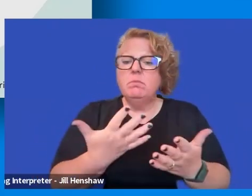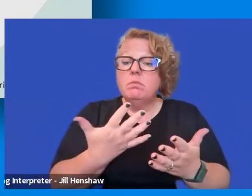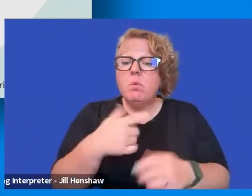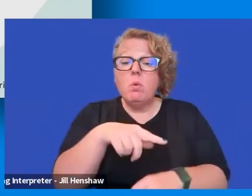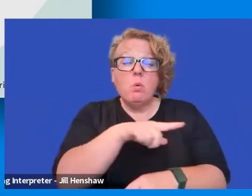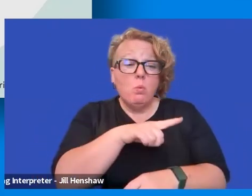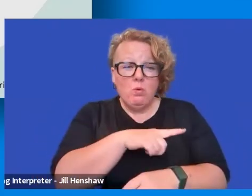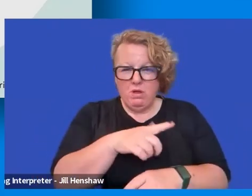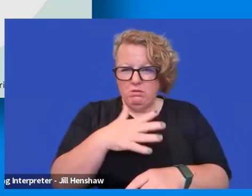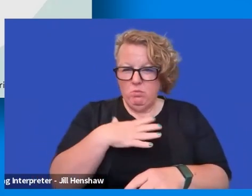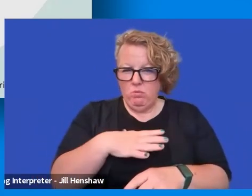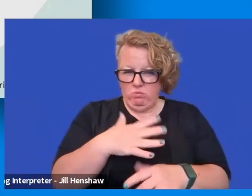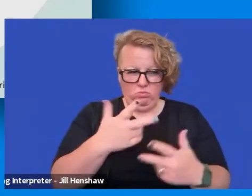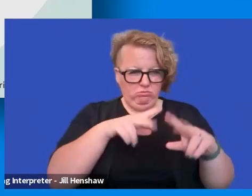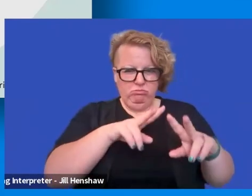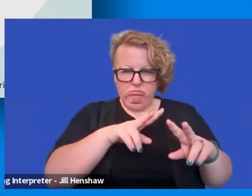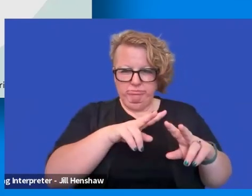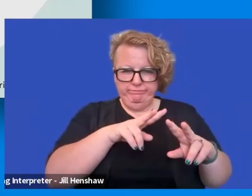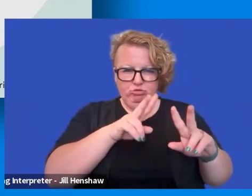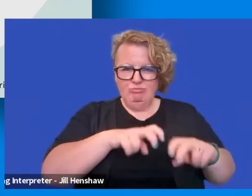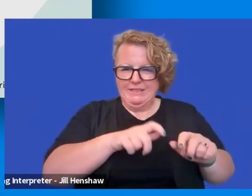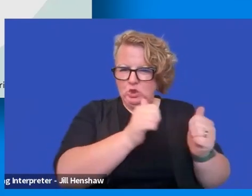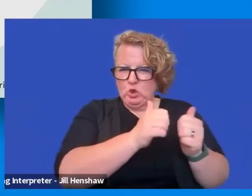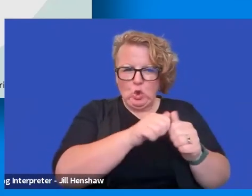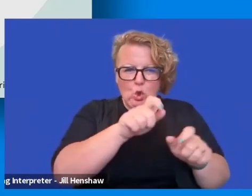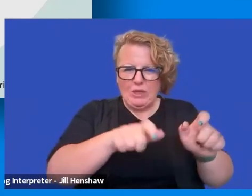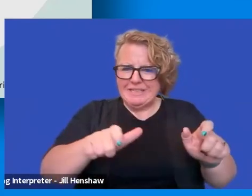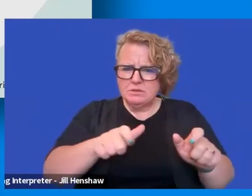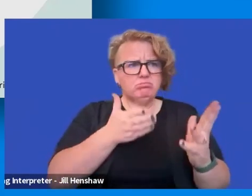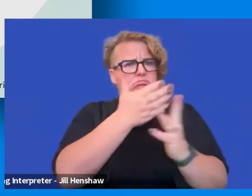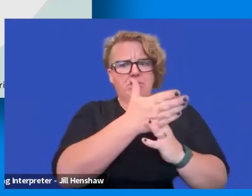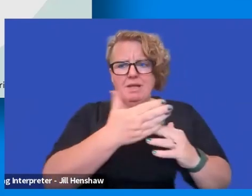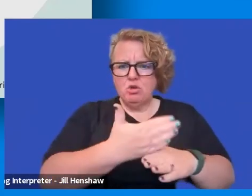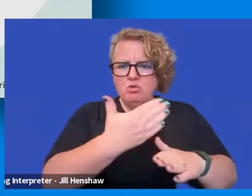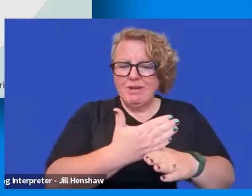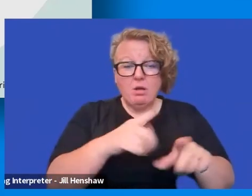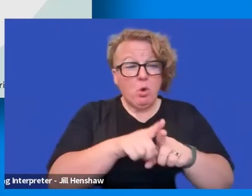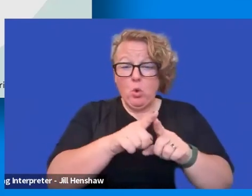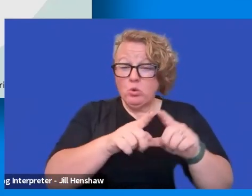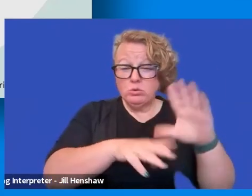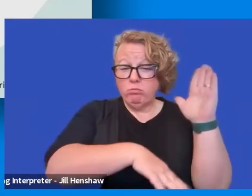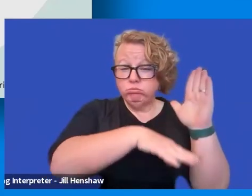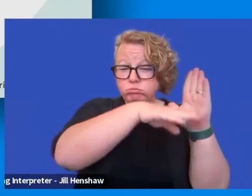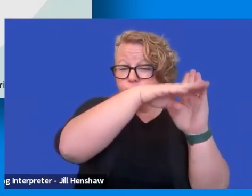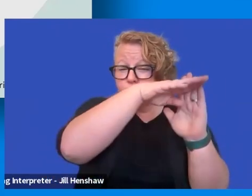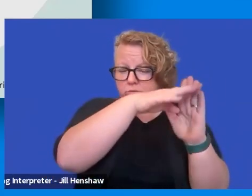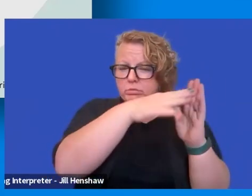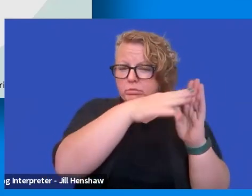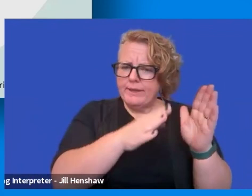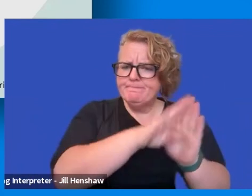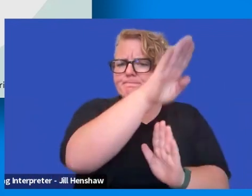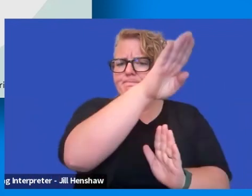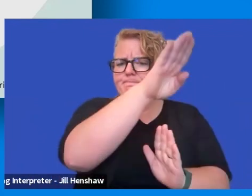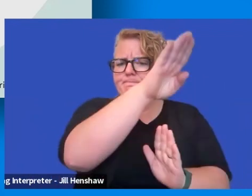enabling colleagues in research and innovation roles to access careers in the first place and then to thrive in those careers over the whole of their career